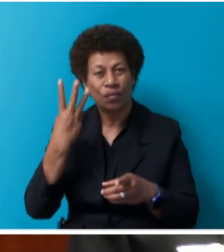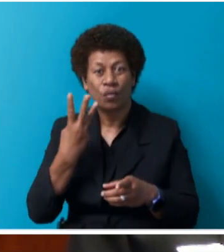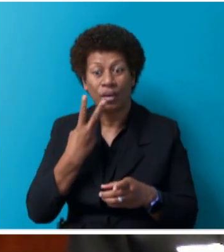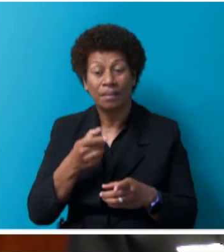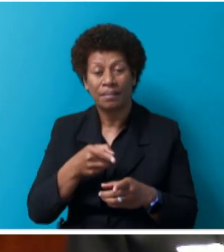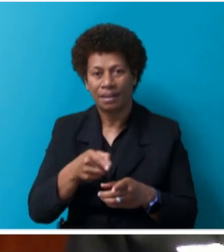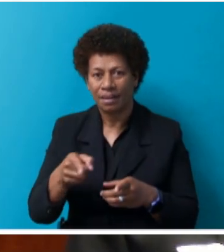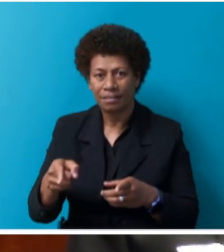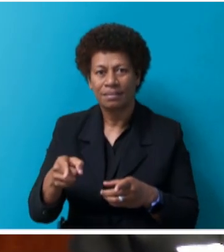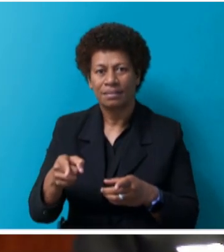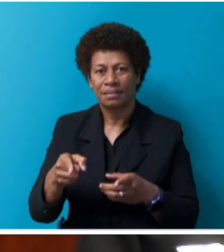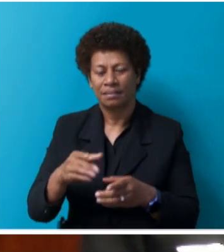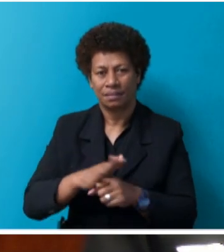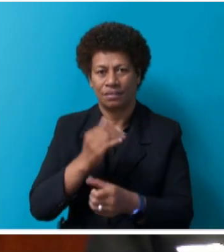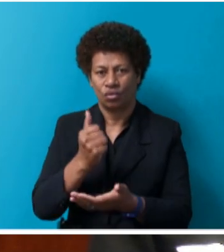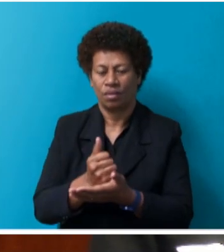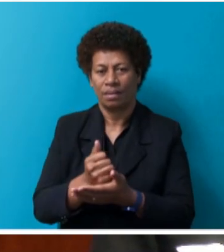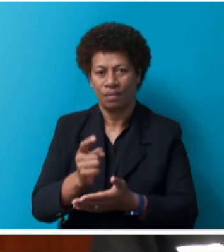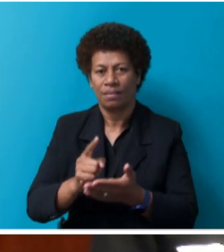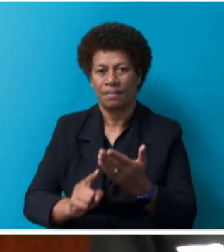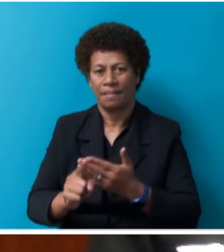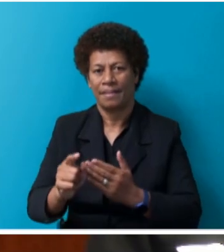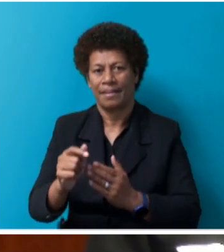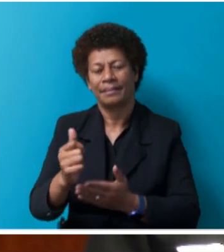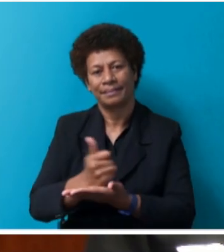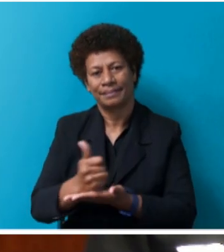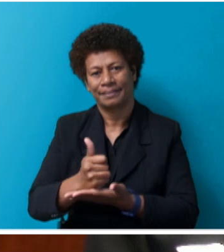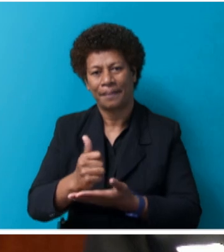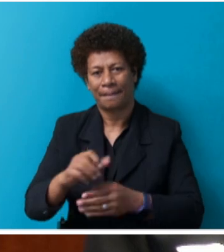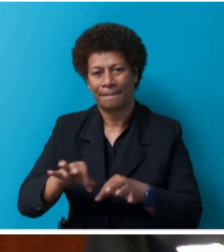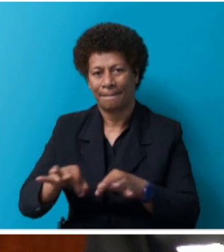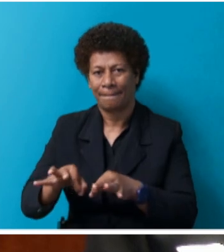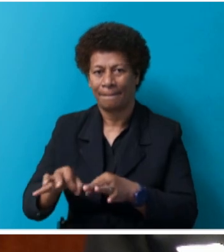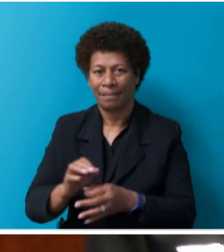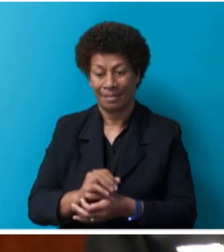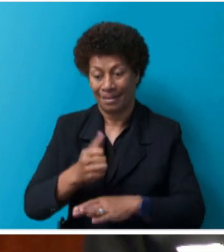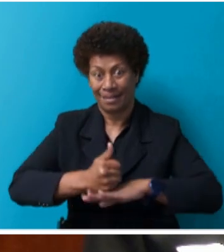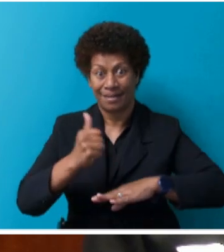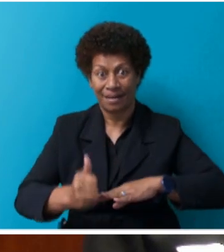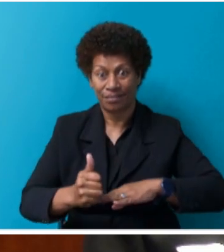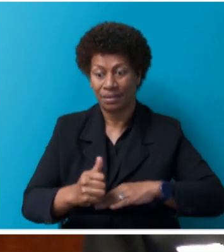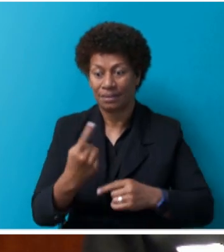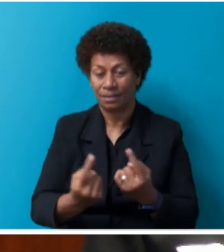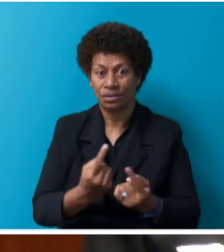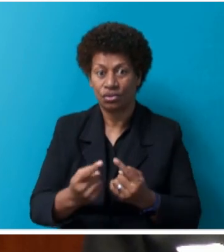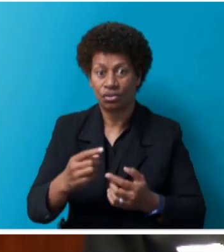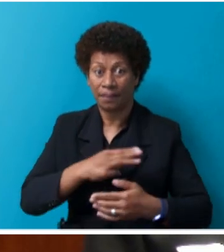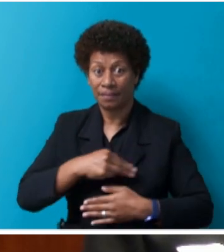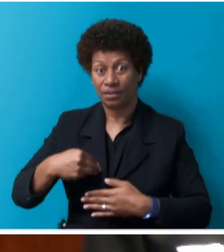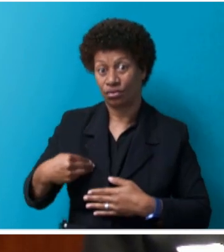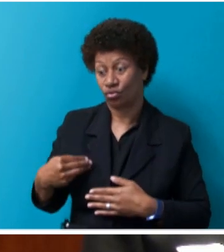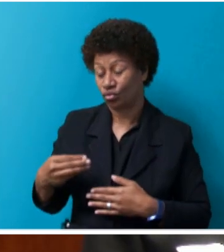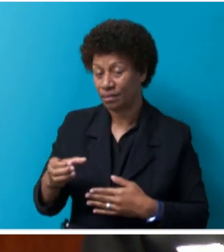day-to-day execution of the action plan. The coalition government across each ministry already